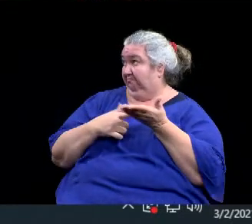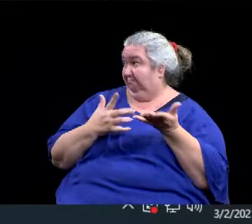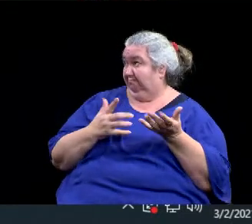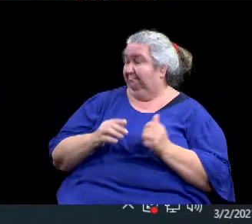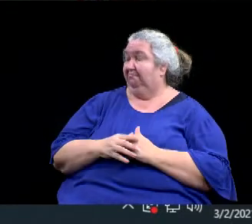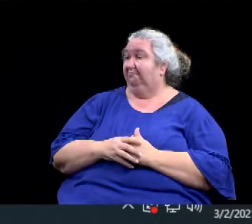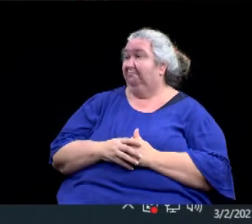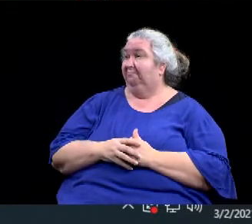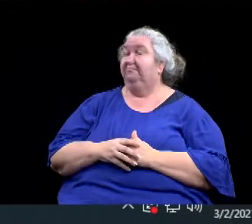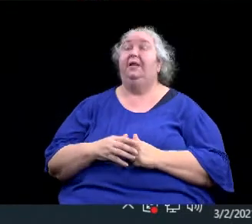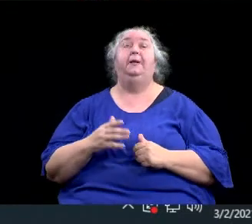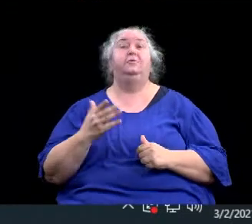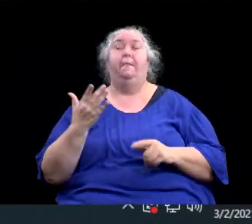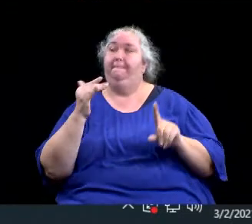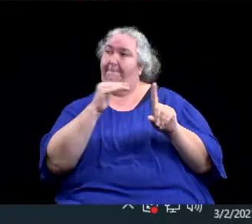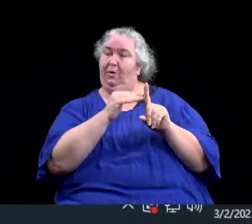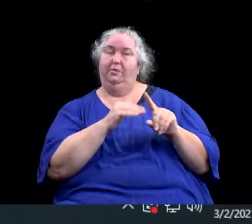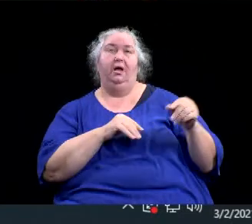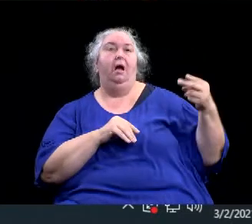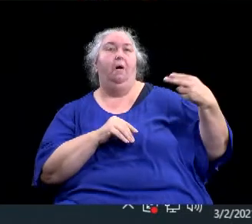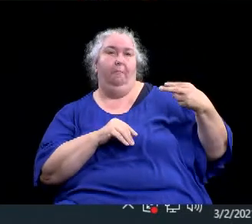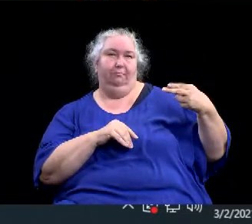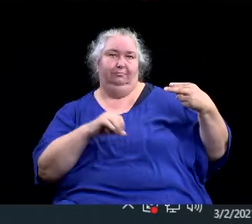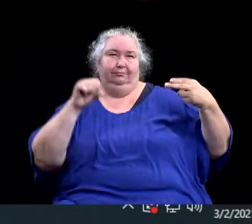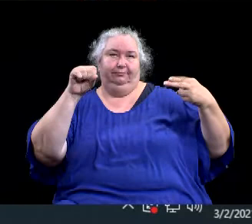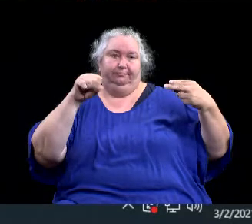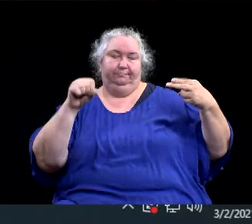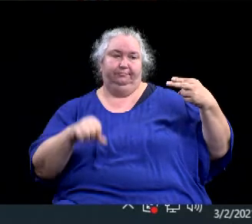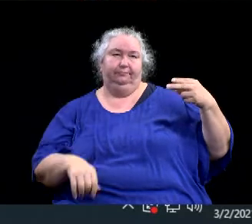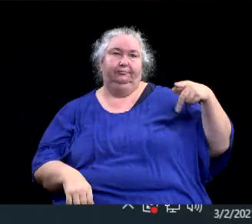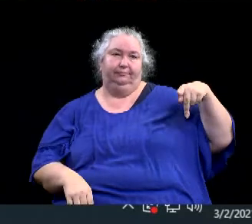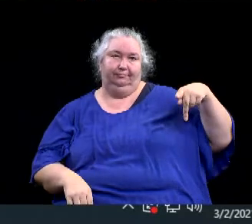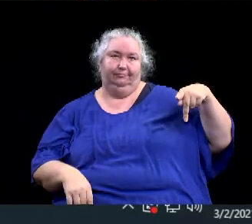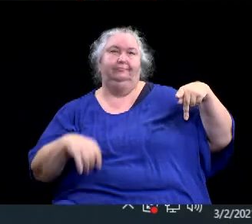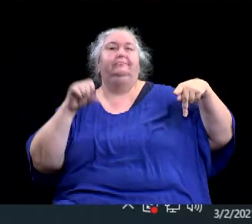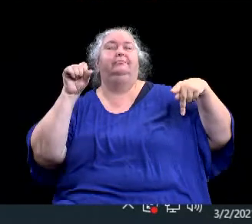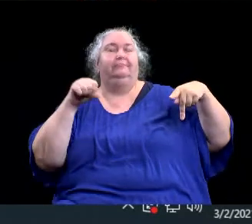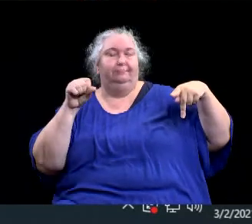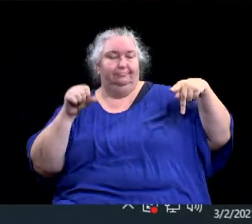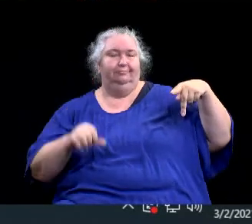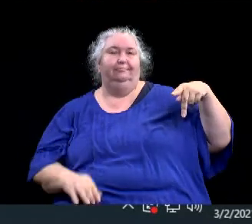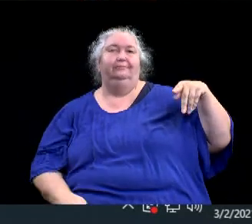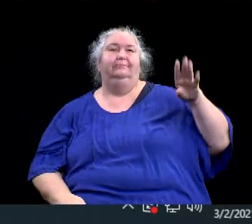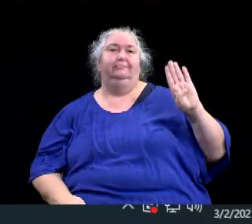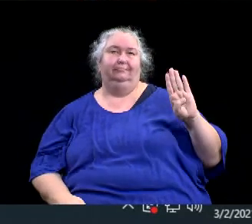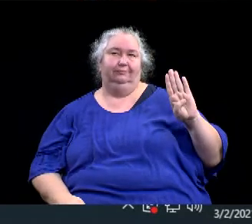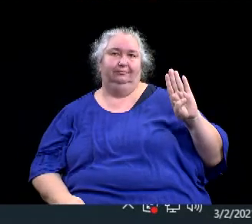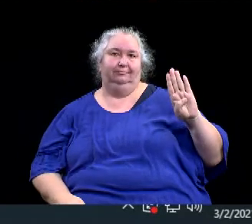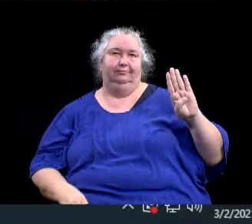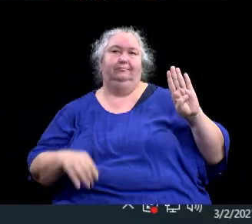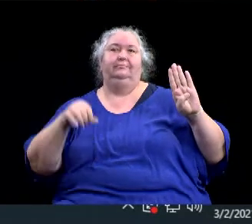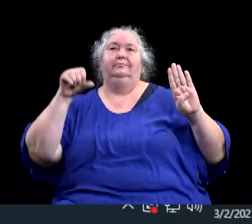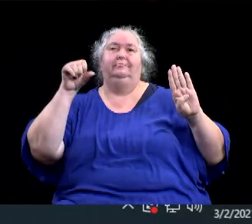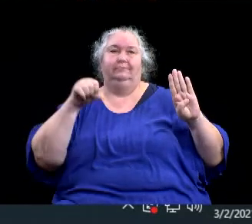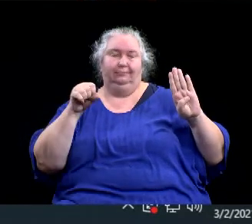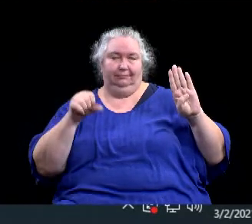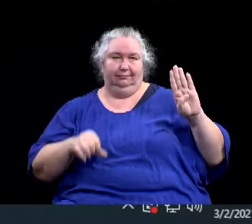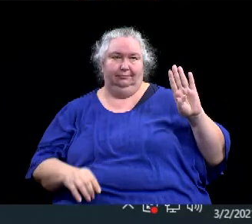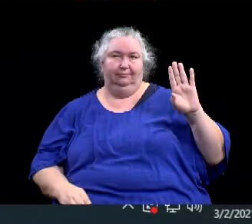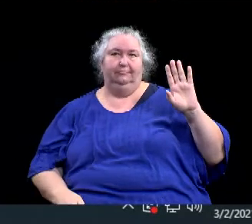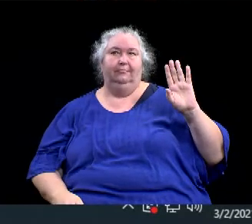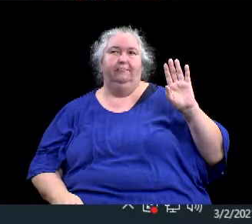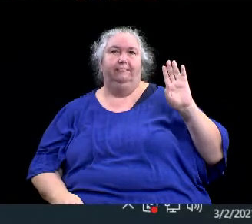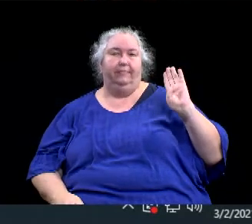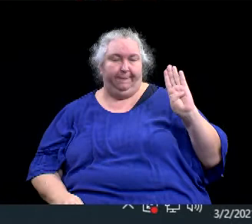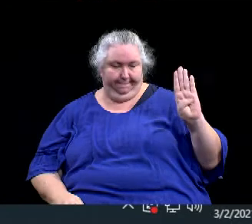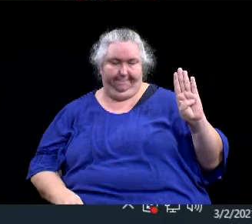Aye. Palmer, Aye. Porteroo, Yes. Fairfield, Yes. Sabido,